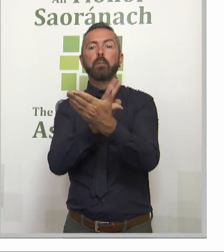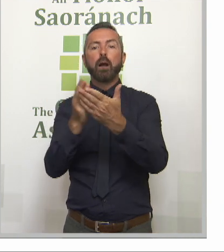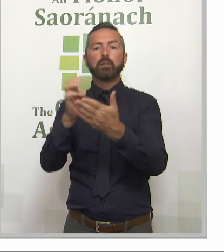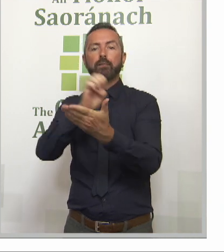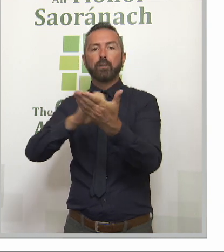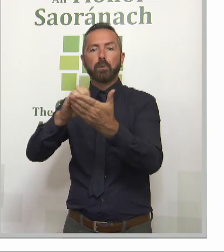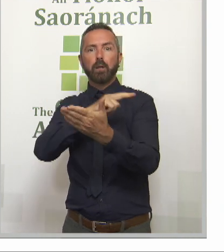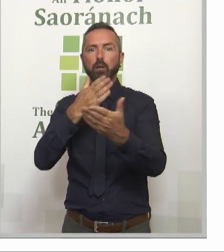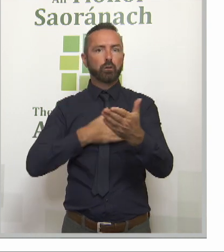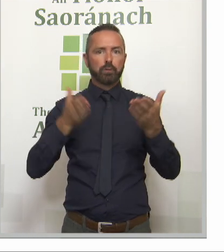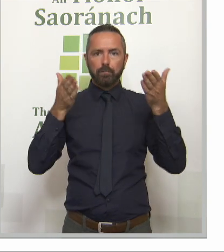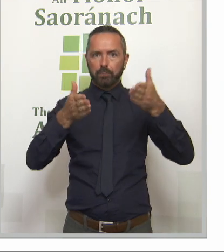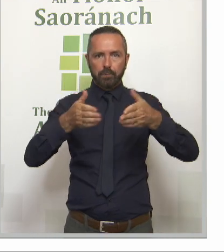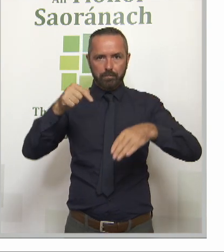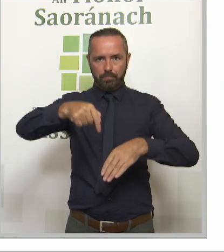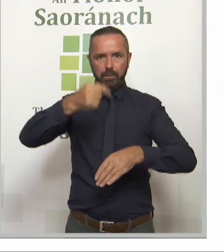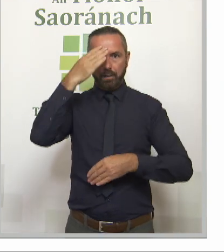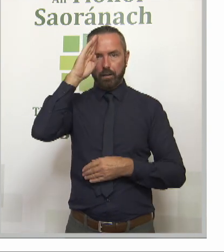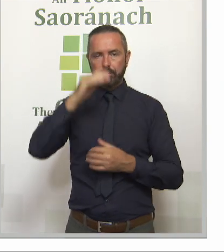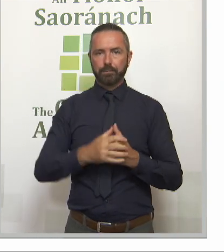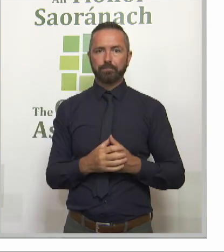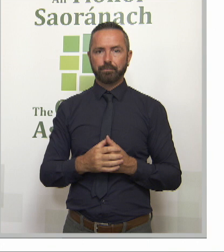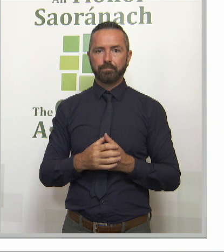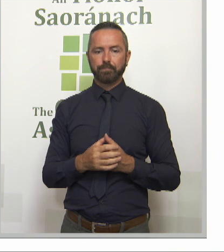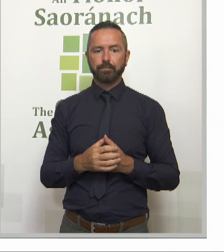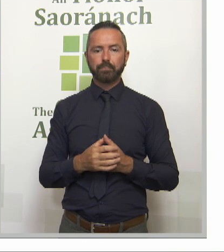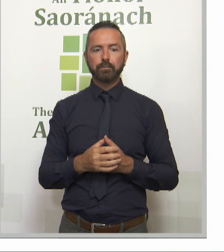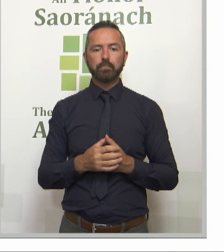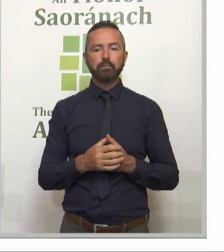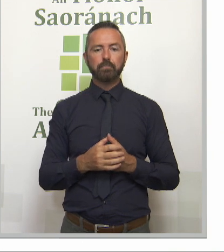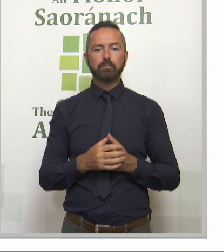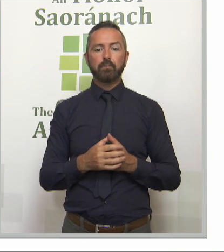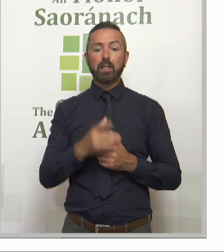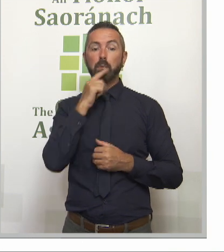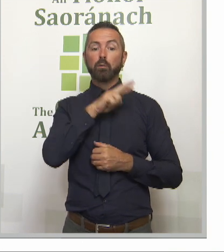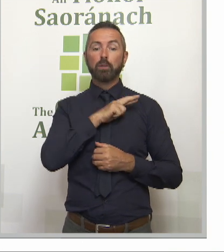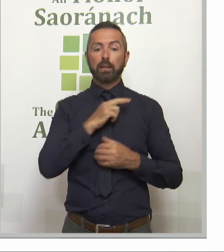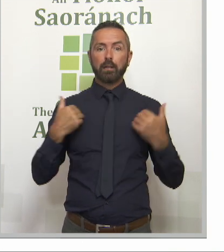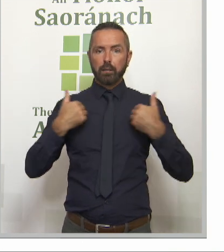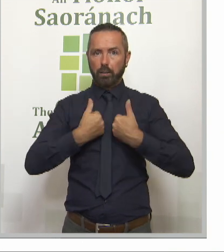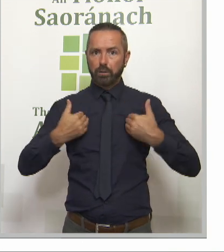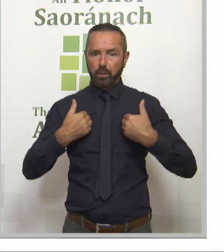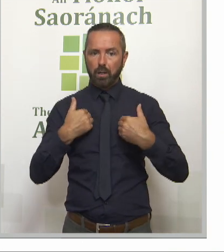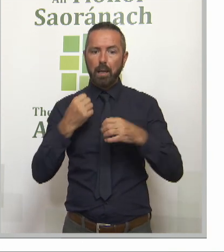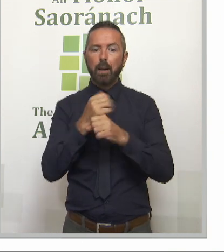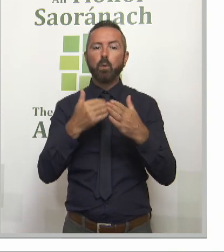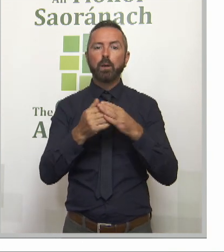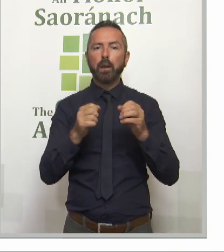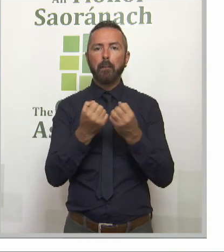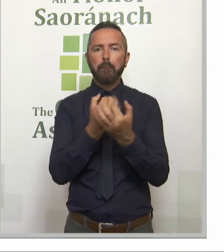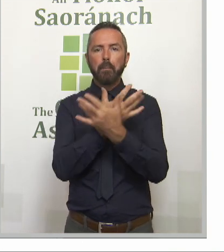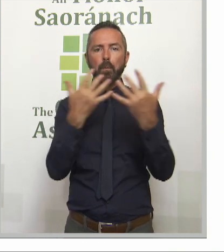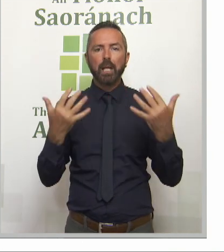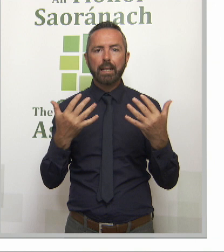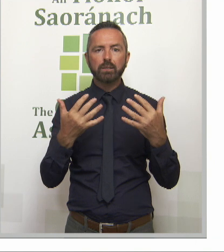before. Still, our primary concern in this space, I guess, is to do with the population of the species, right? So that's